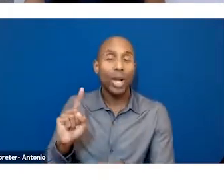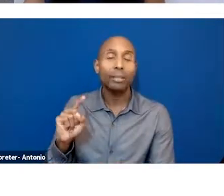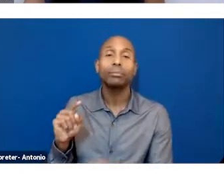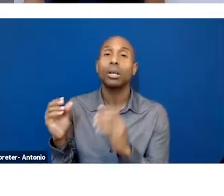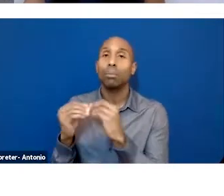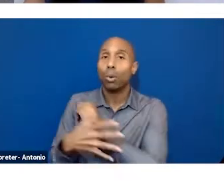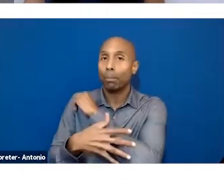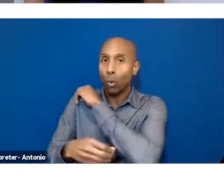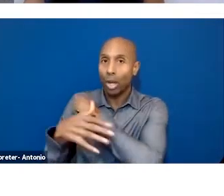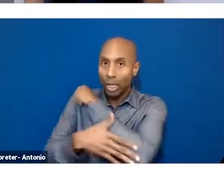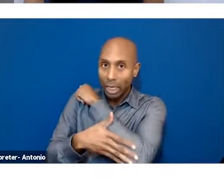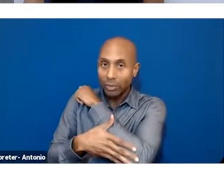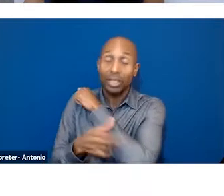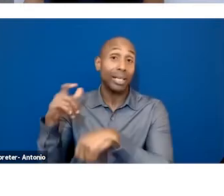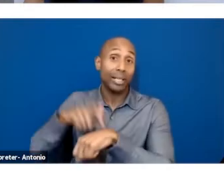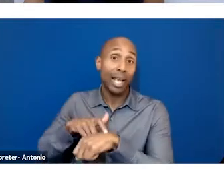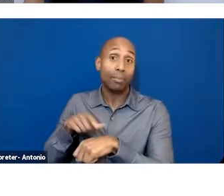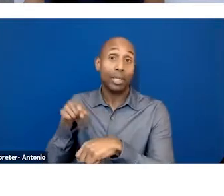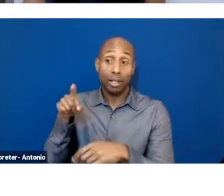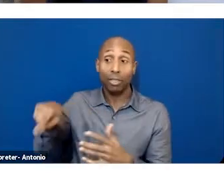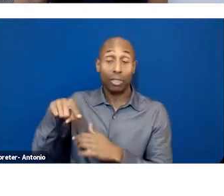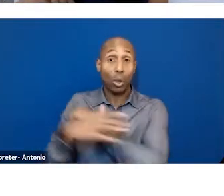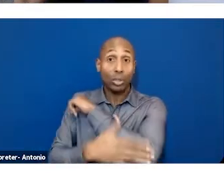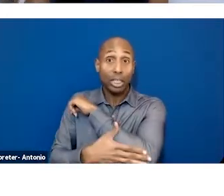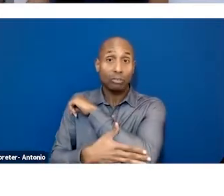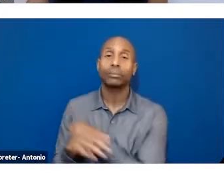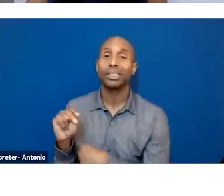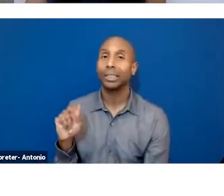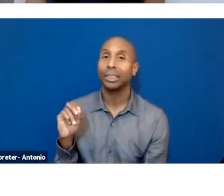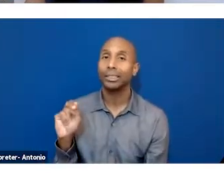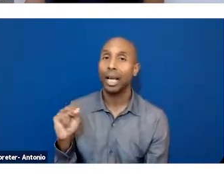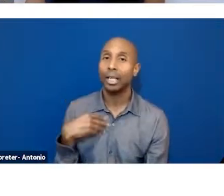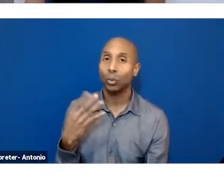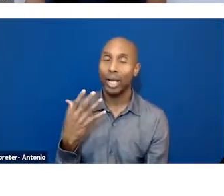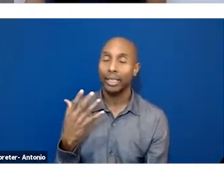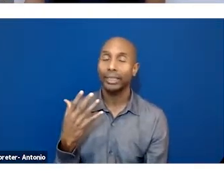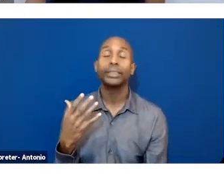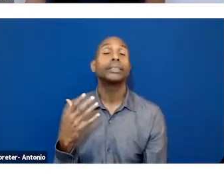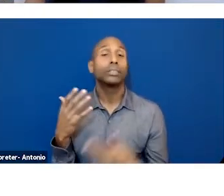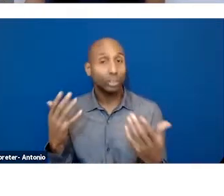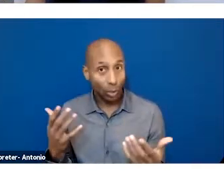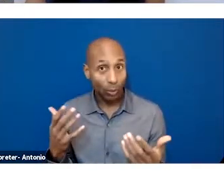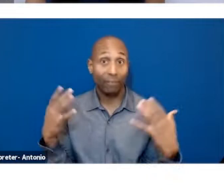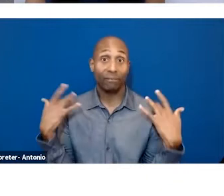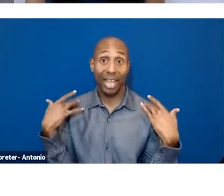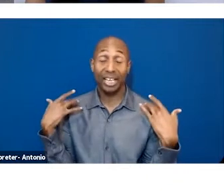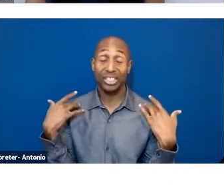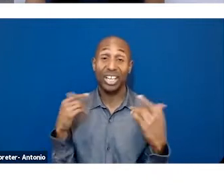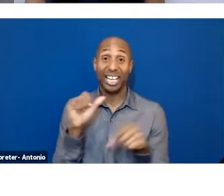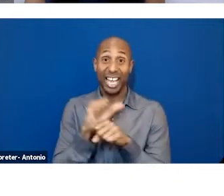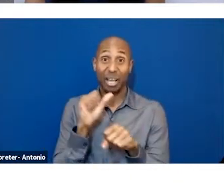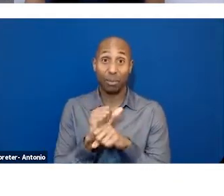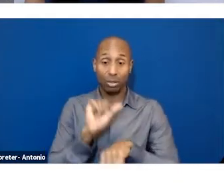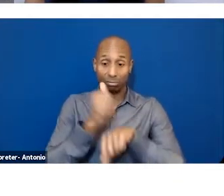are non-white countries, right? This global division of fashion labor was created by racist